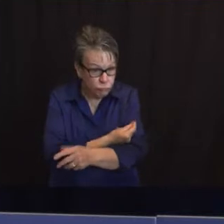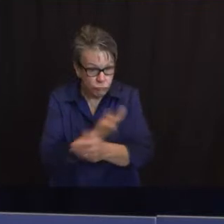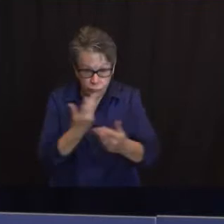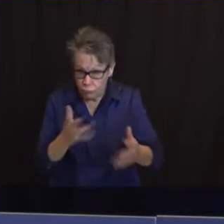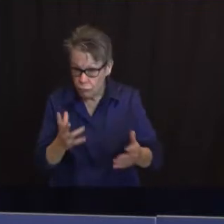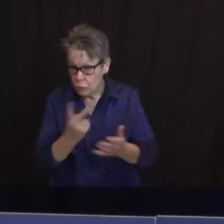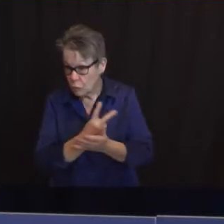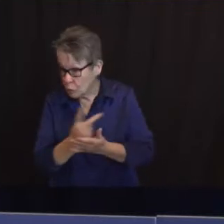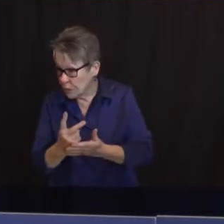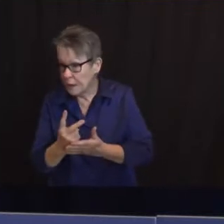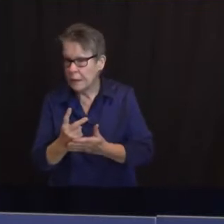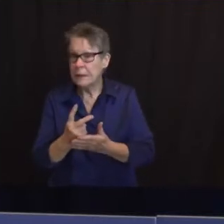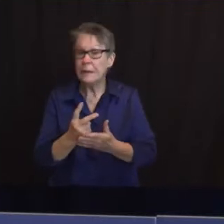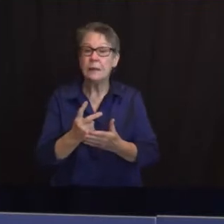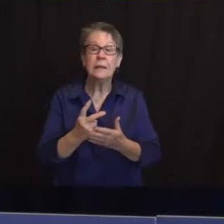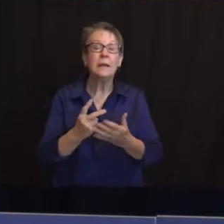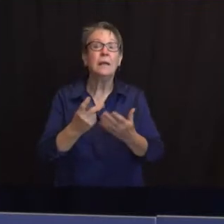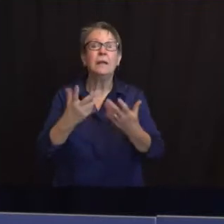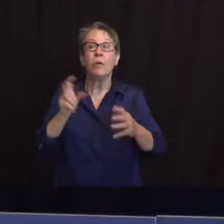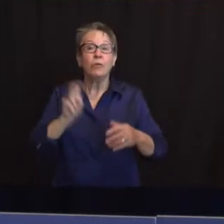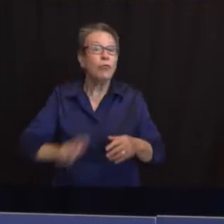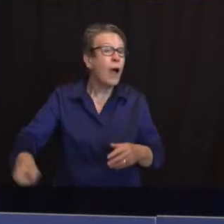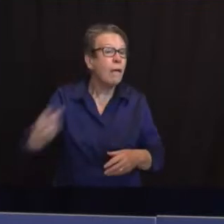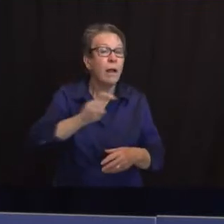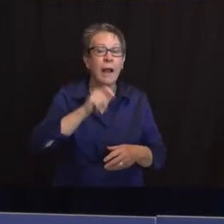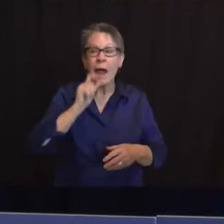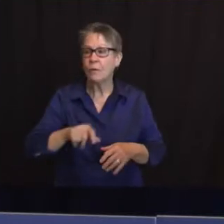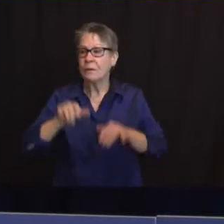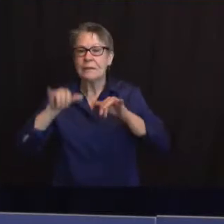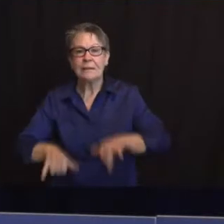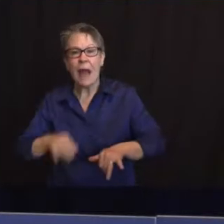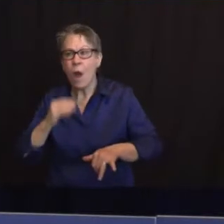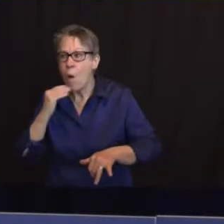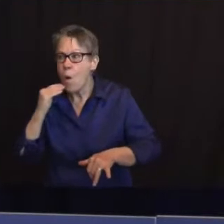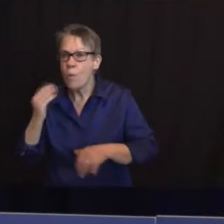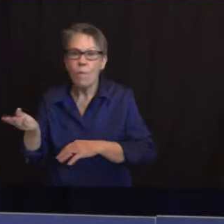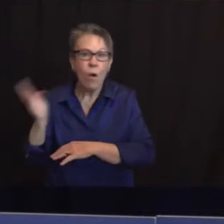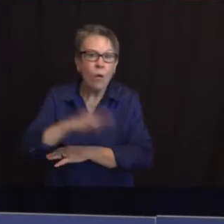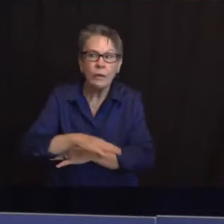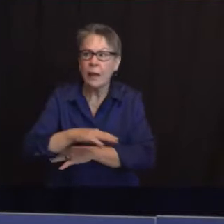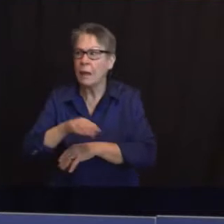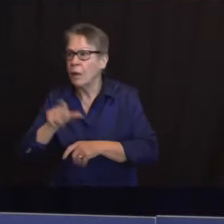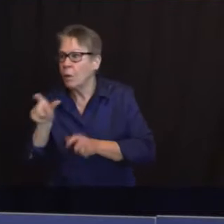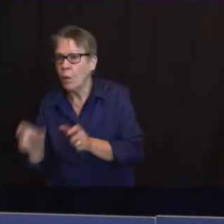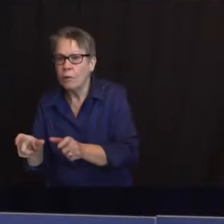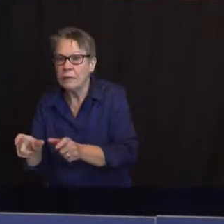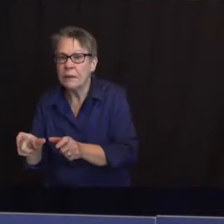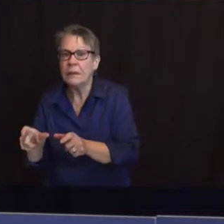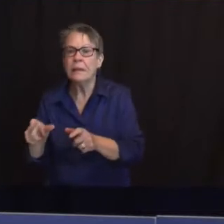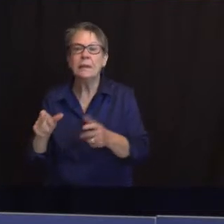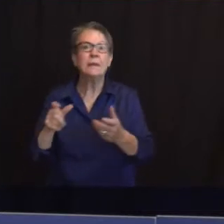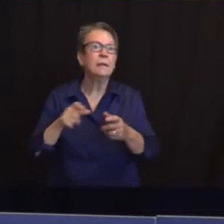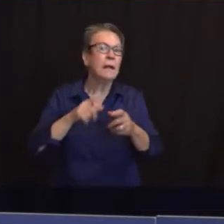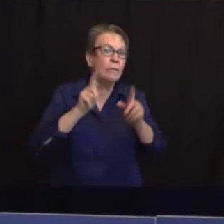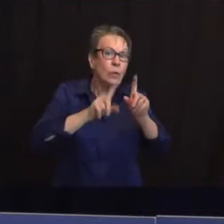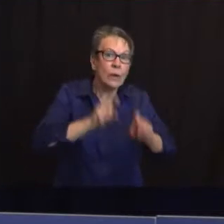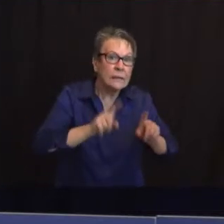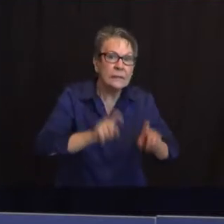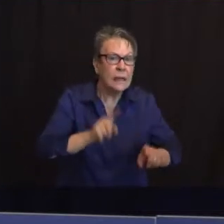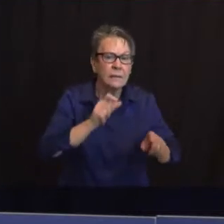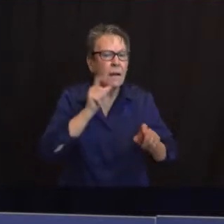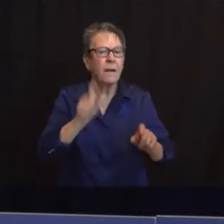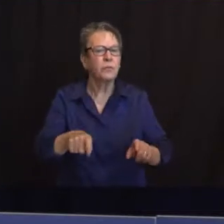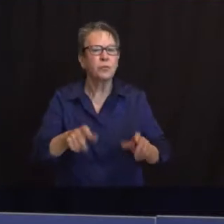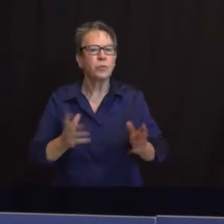traveling, wearing a mask, avoiding crowds, of physically distancing, and washing their hands frequently.